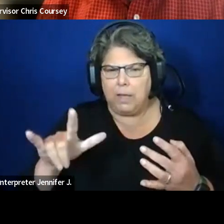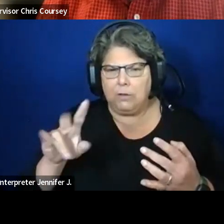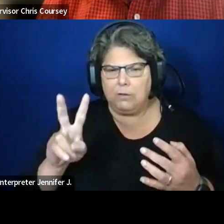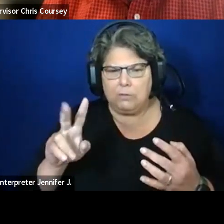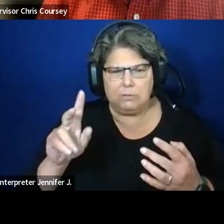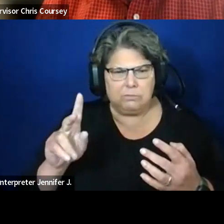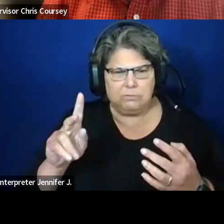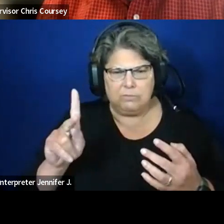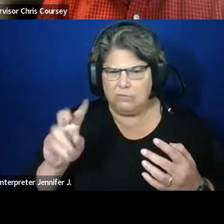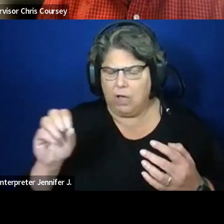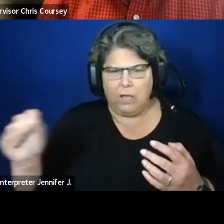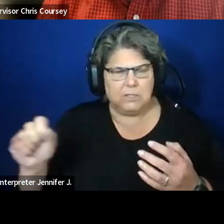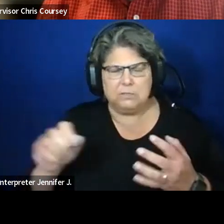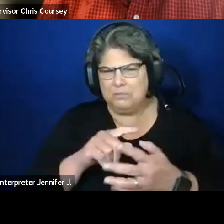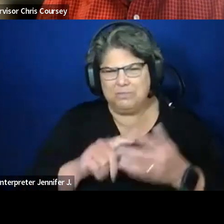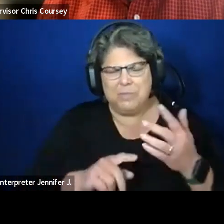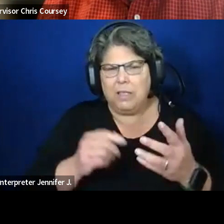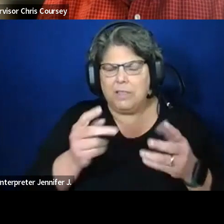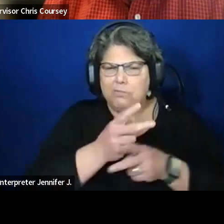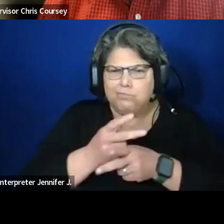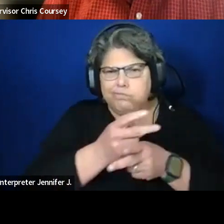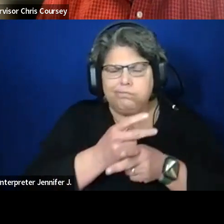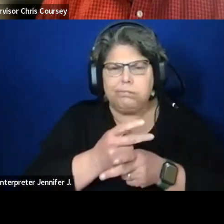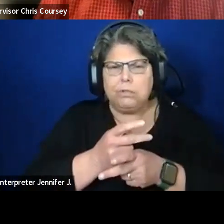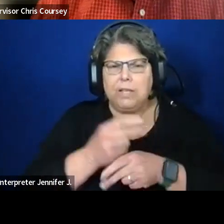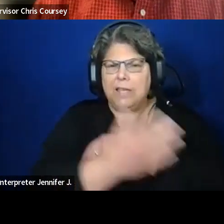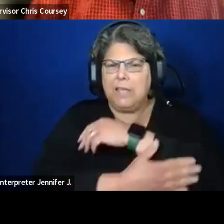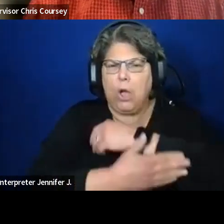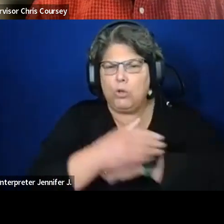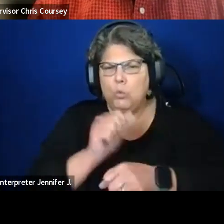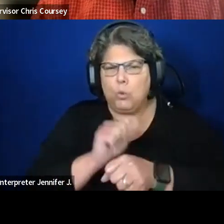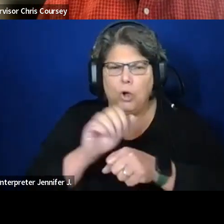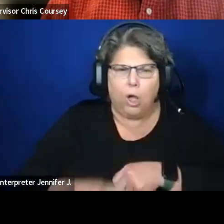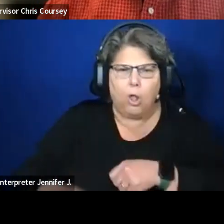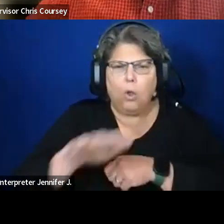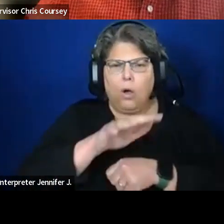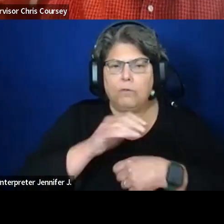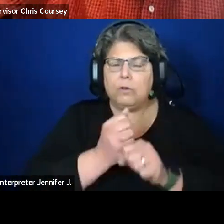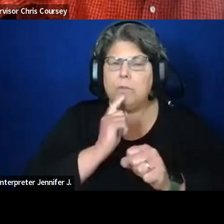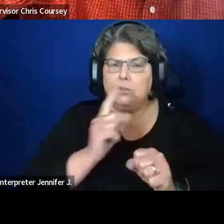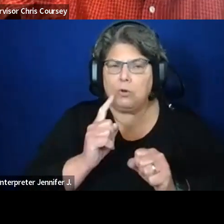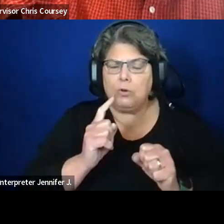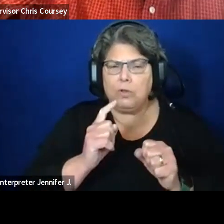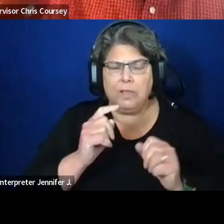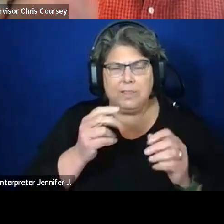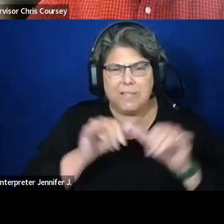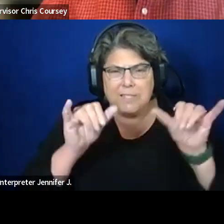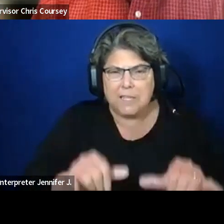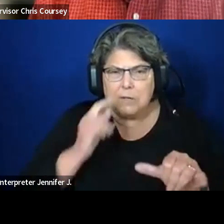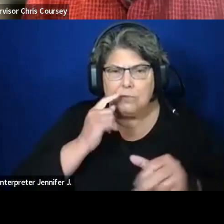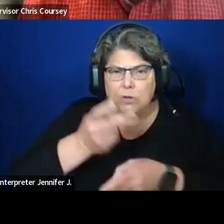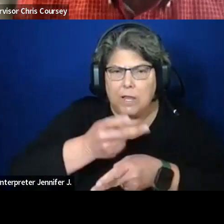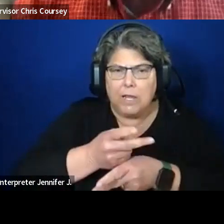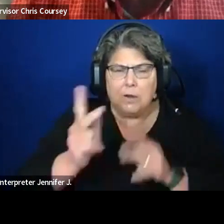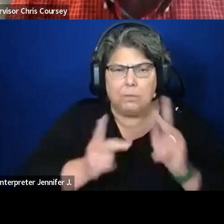coordinate overall county work across the county in terms of making sure that the homeless system of care, it continues